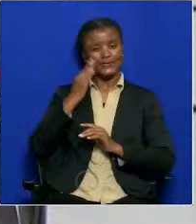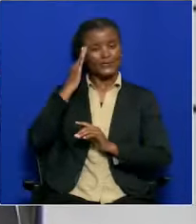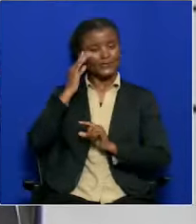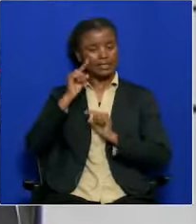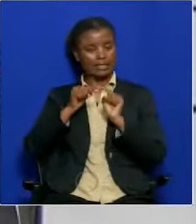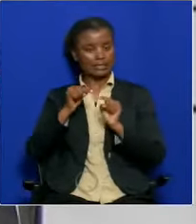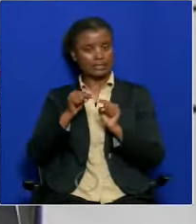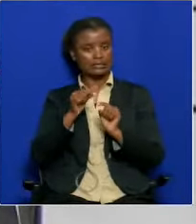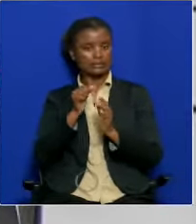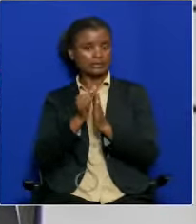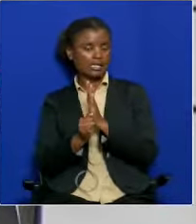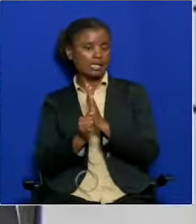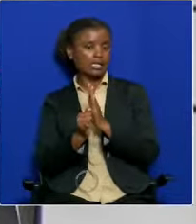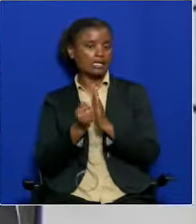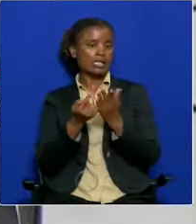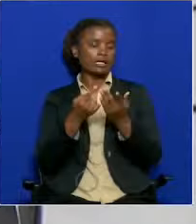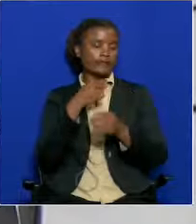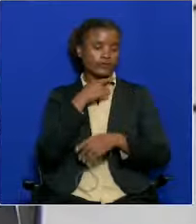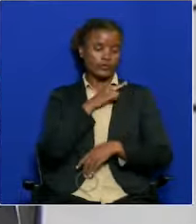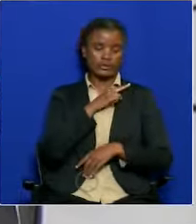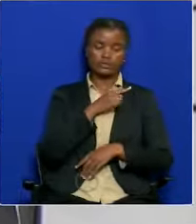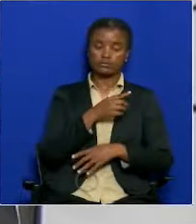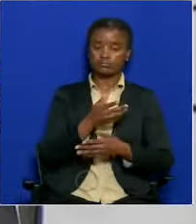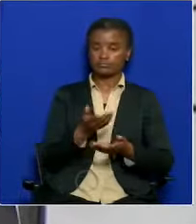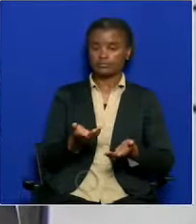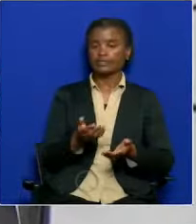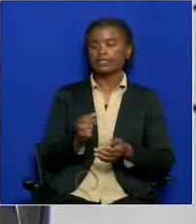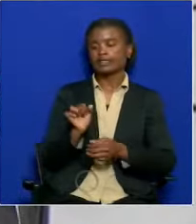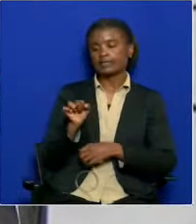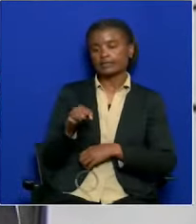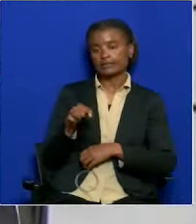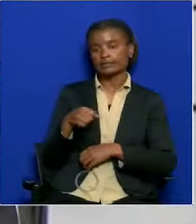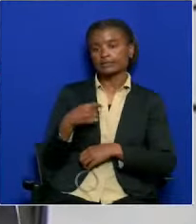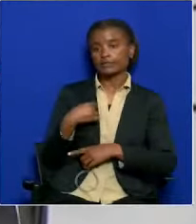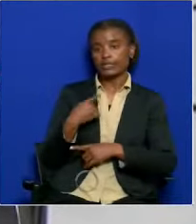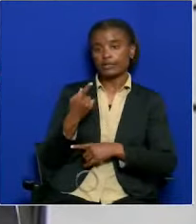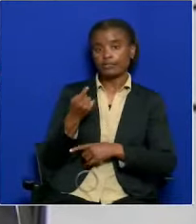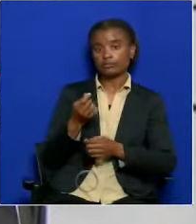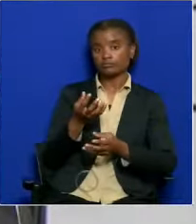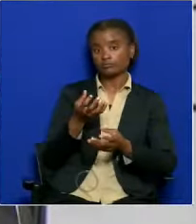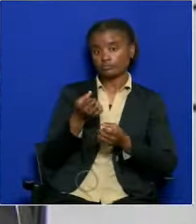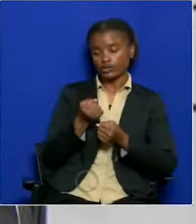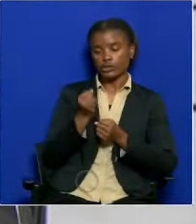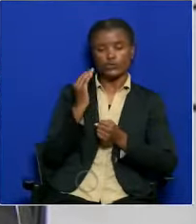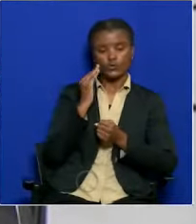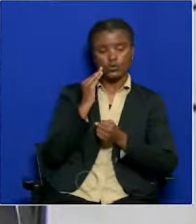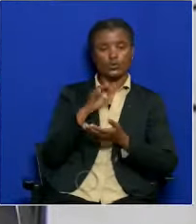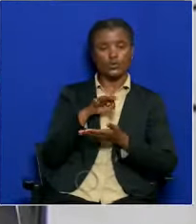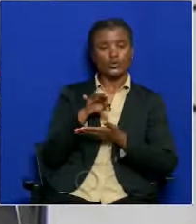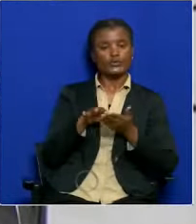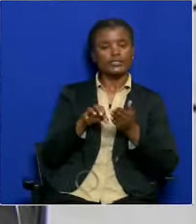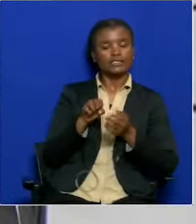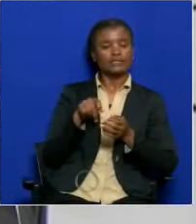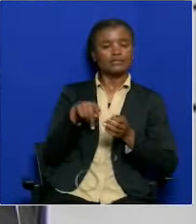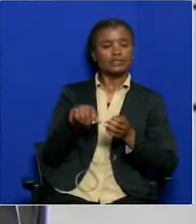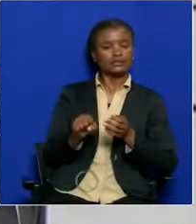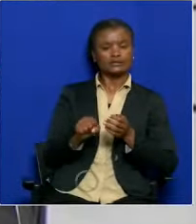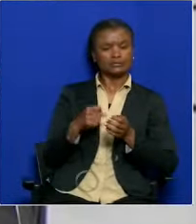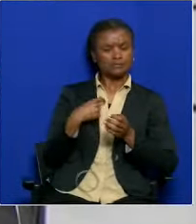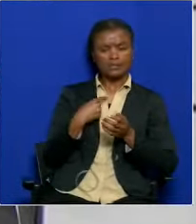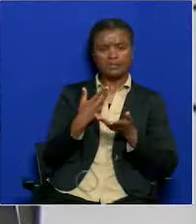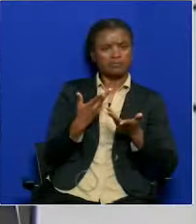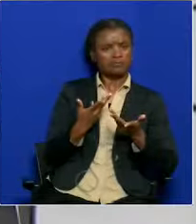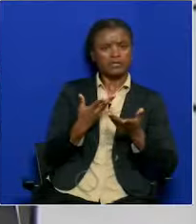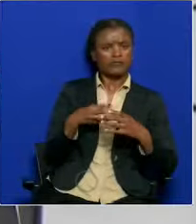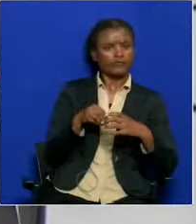Yeah, I did take the money from Mr. Matlala, knowing he's got a contract. I've got nothing to deal with the contract. I don't deal with